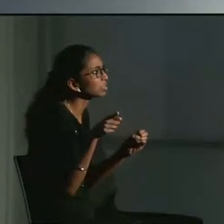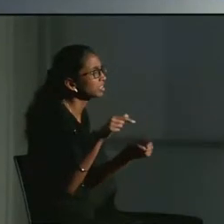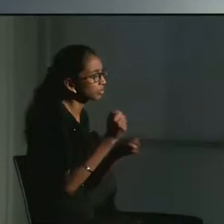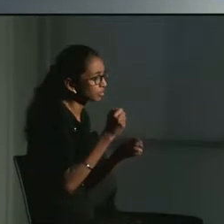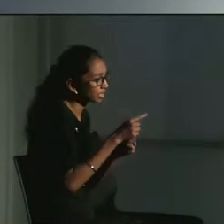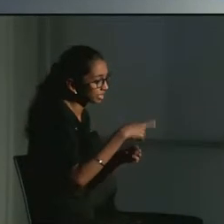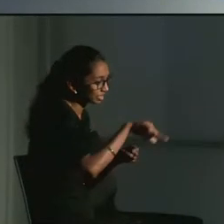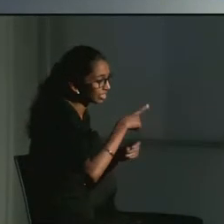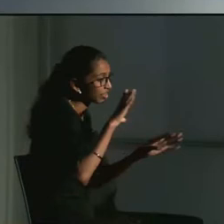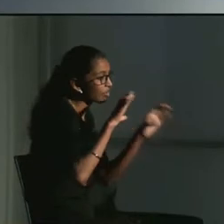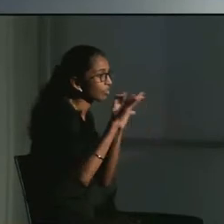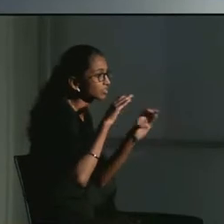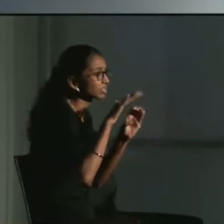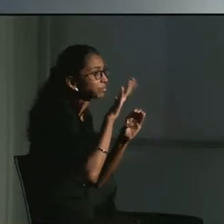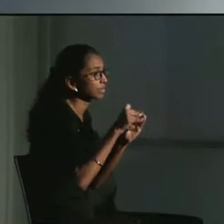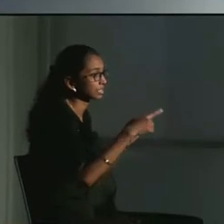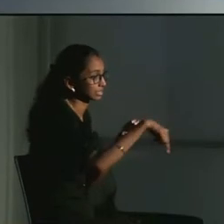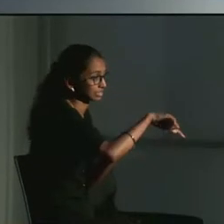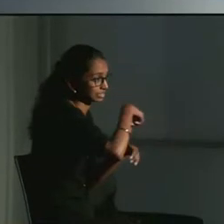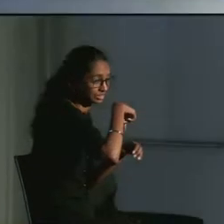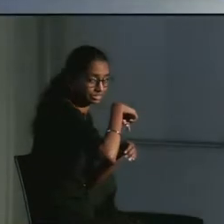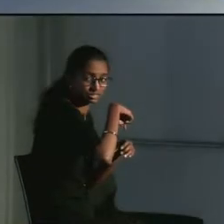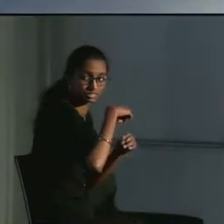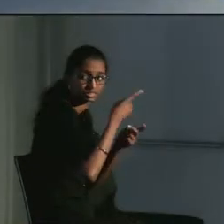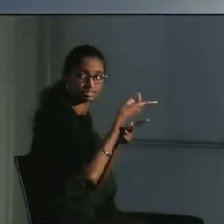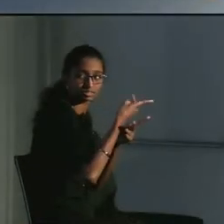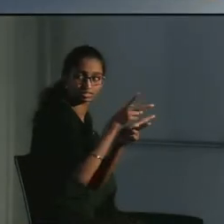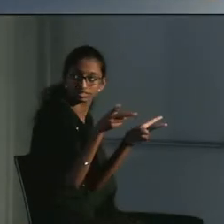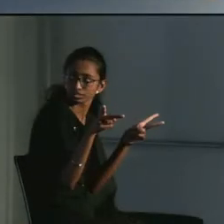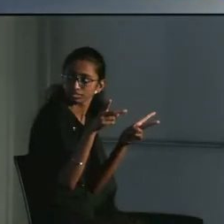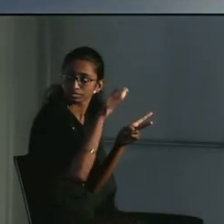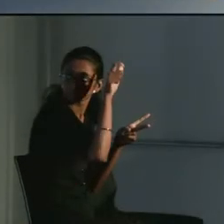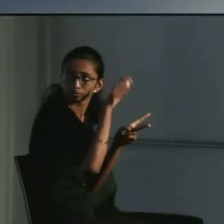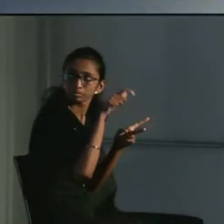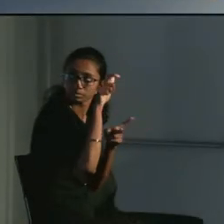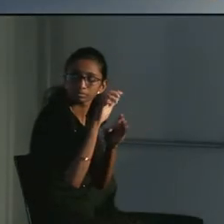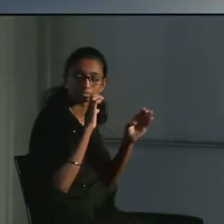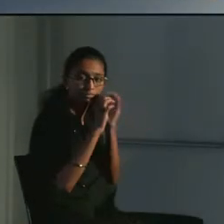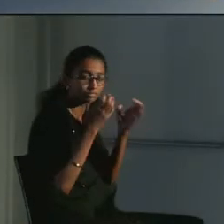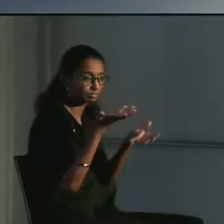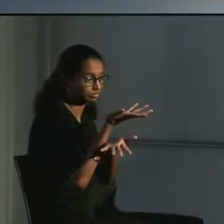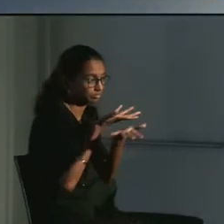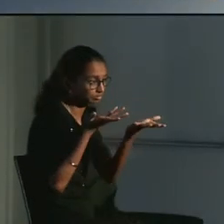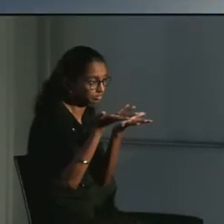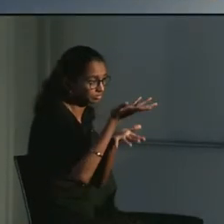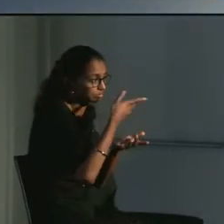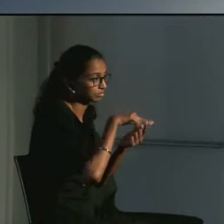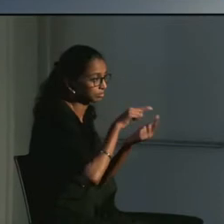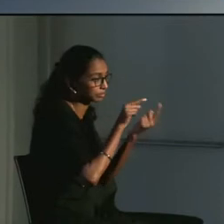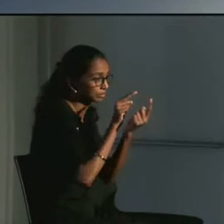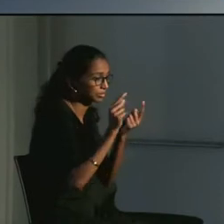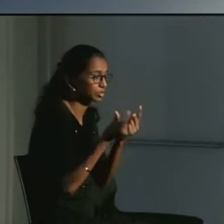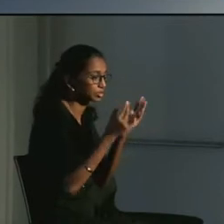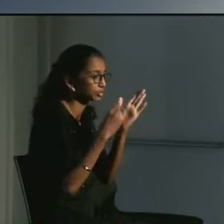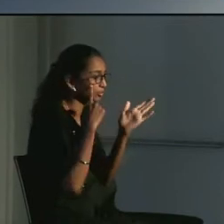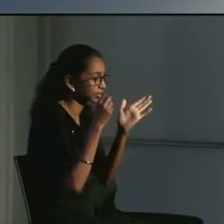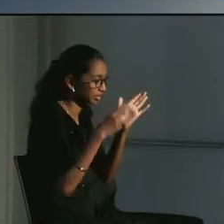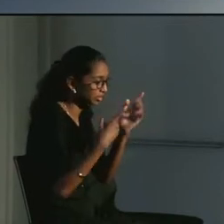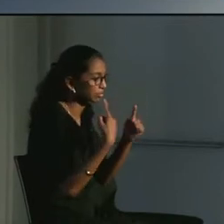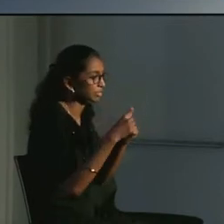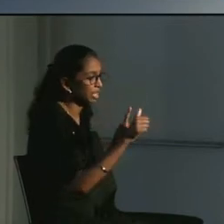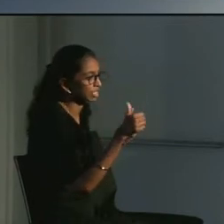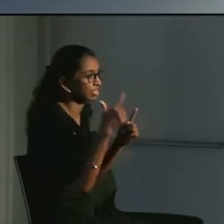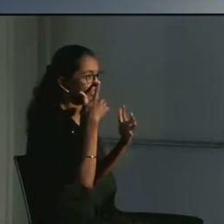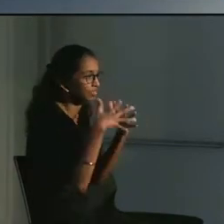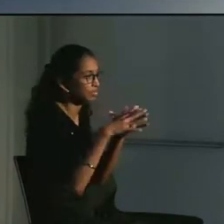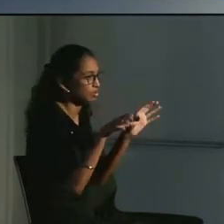by conversations that we were having with different kinds of people that we met, people. Unions and other women